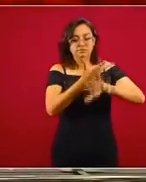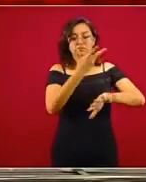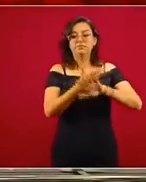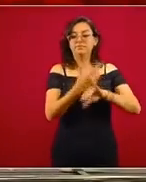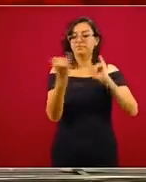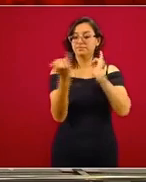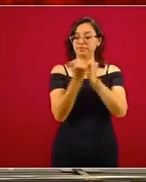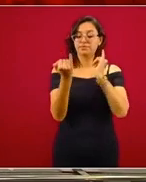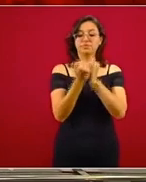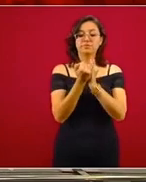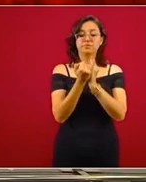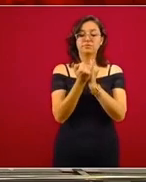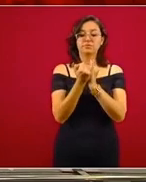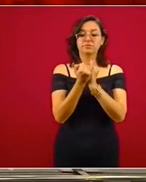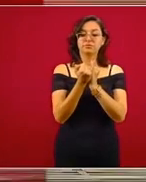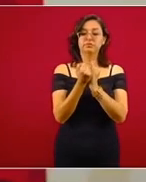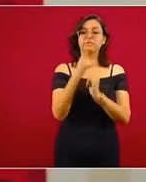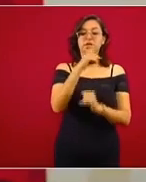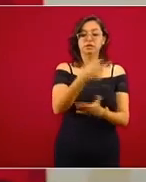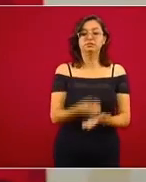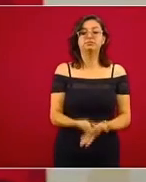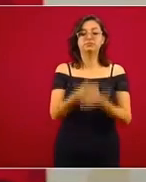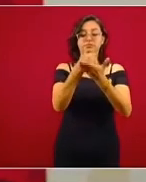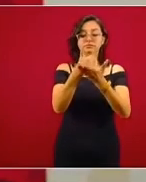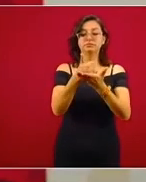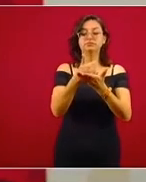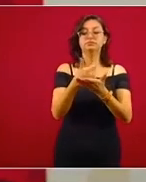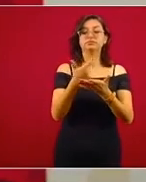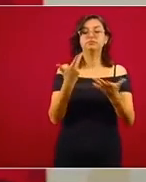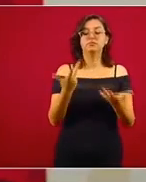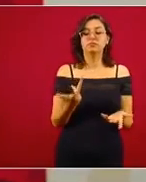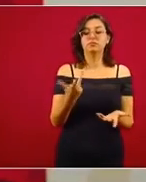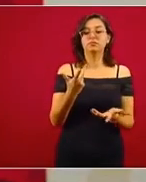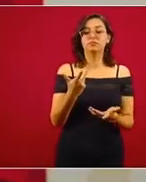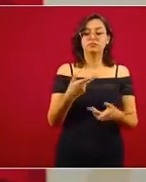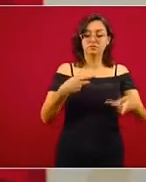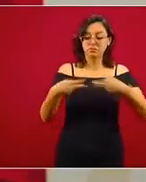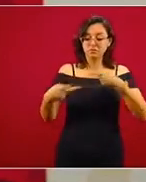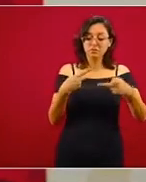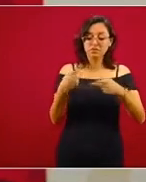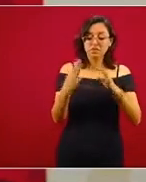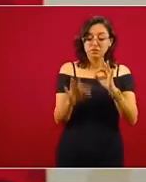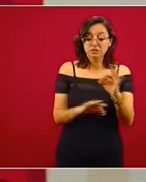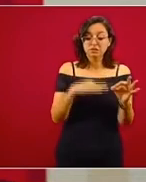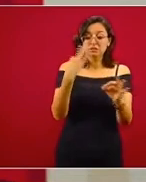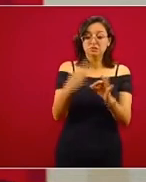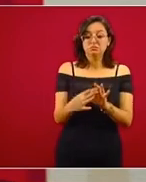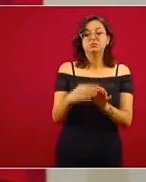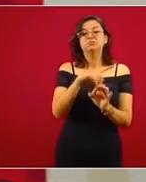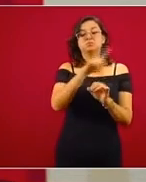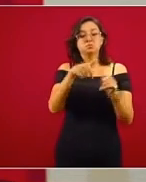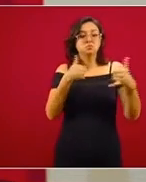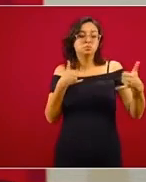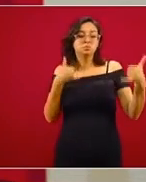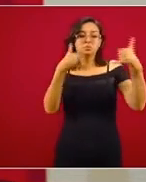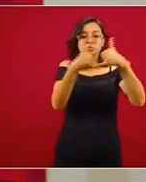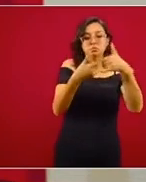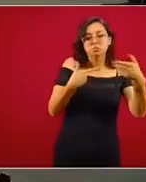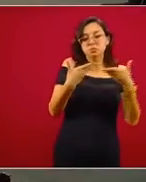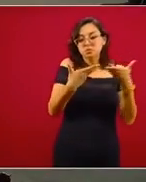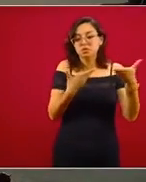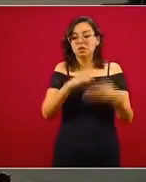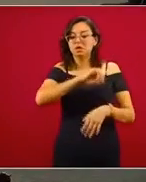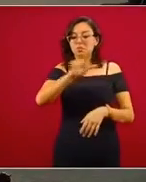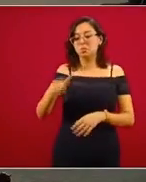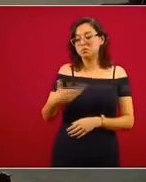to facilitate, and this is by the chancellor who's been helping with this, and he's been helping us facilitate calls